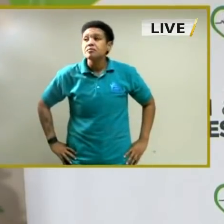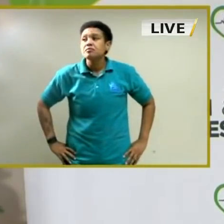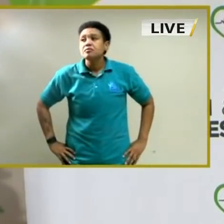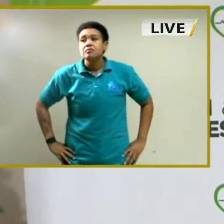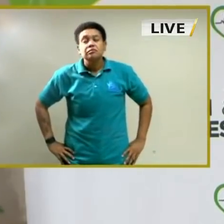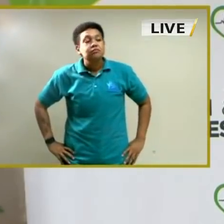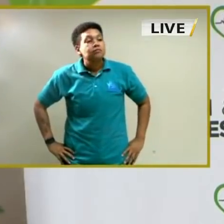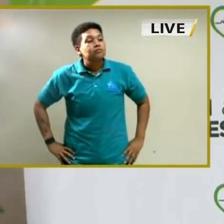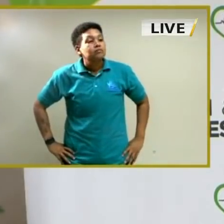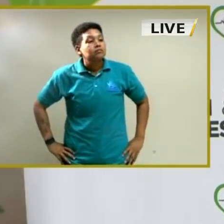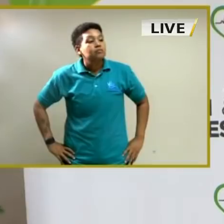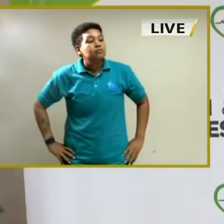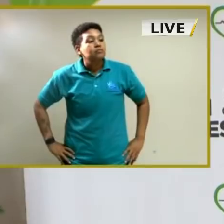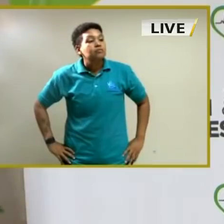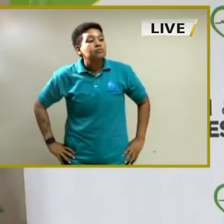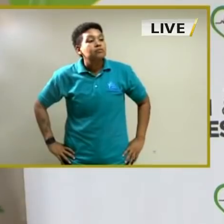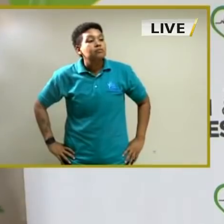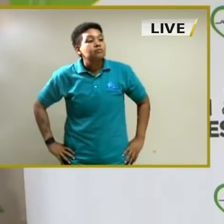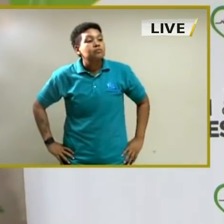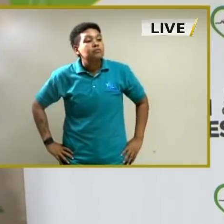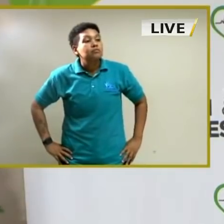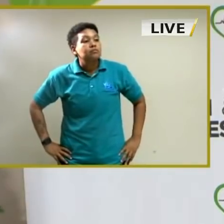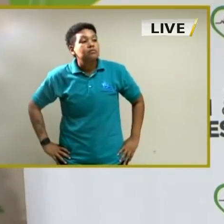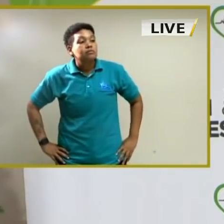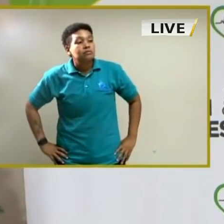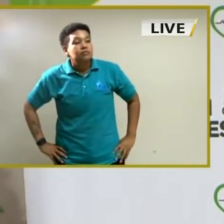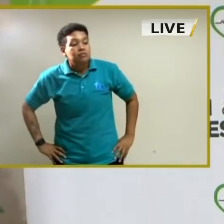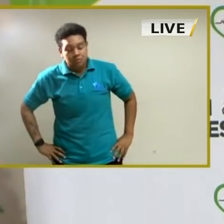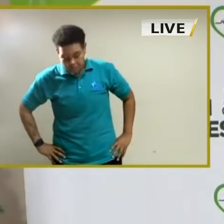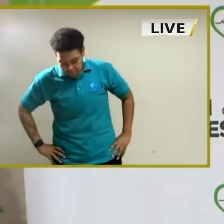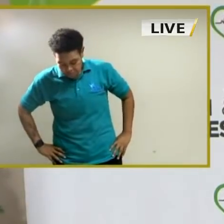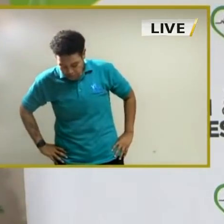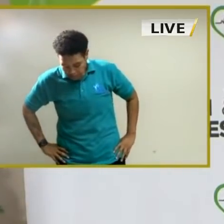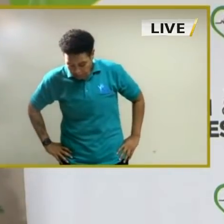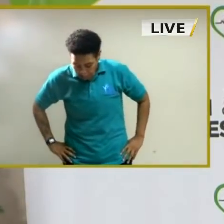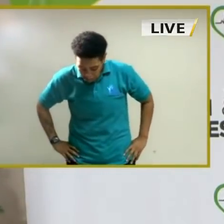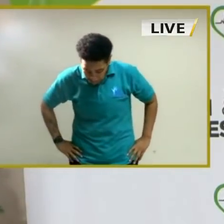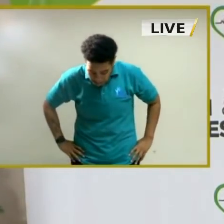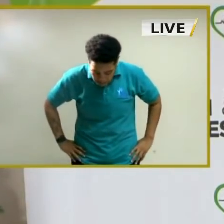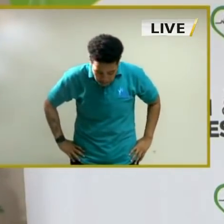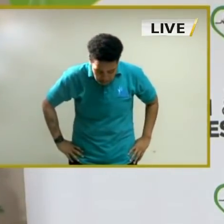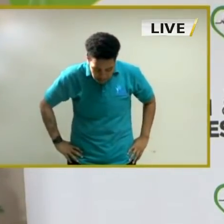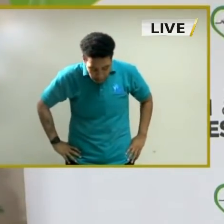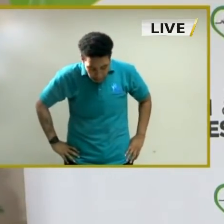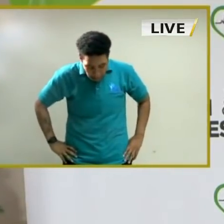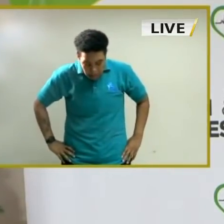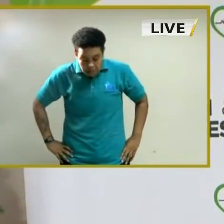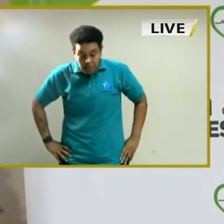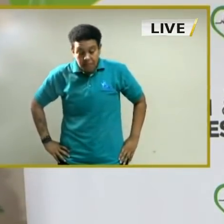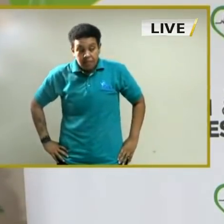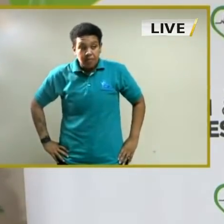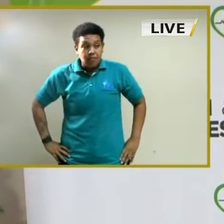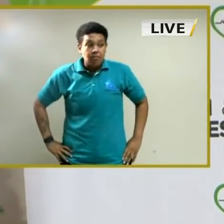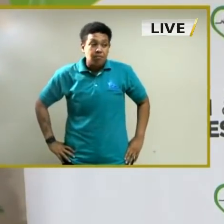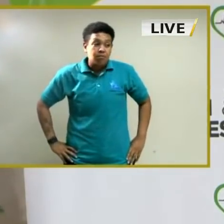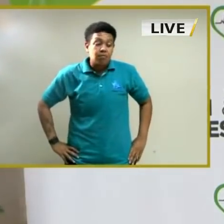additionally, of the more than, it is worth noting, I should say, that of the more